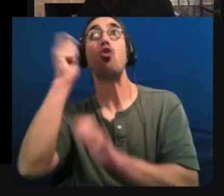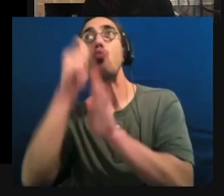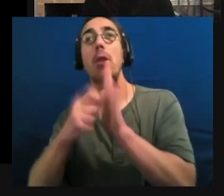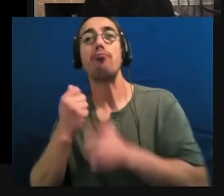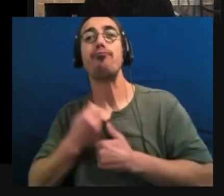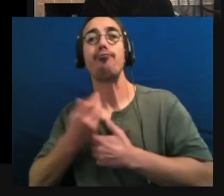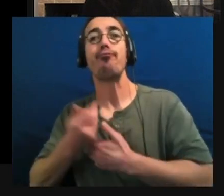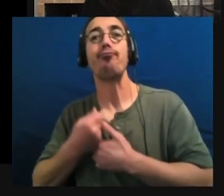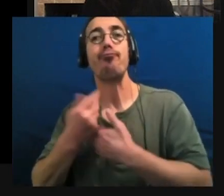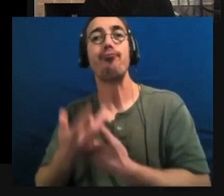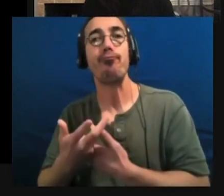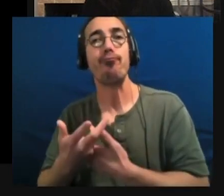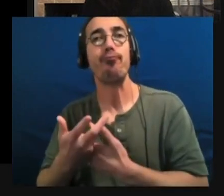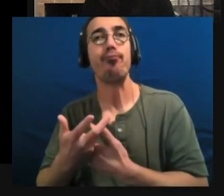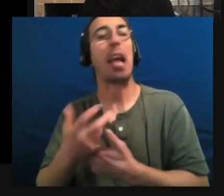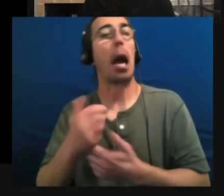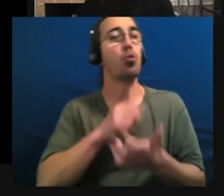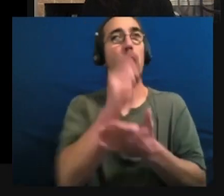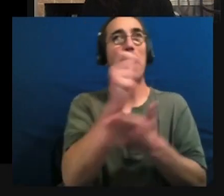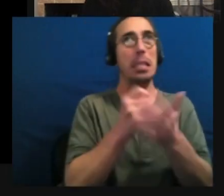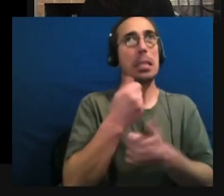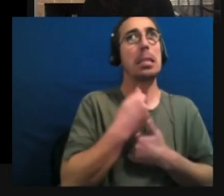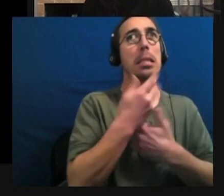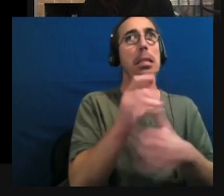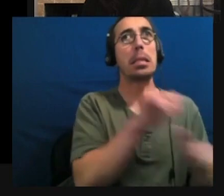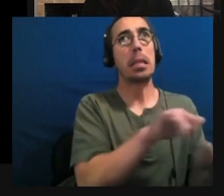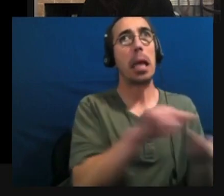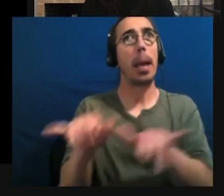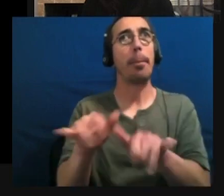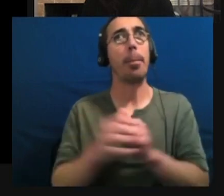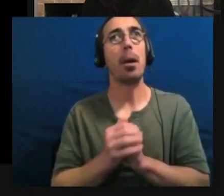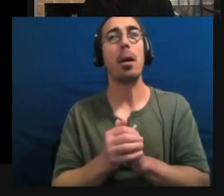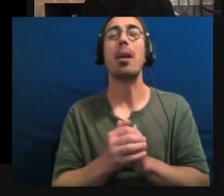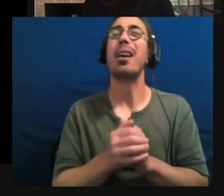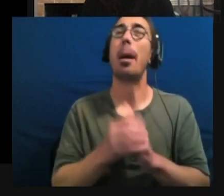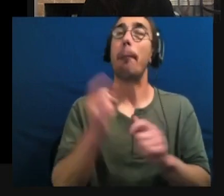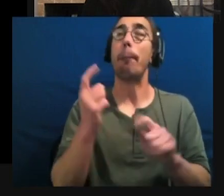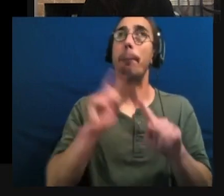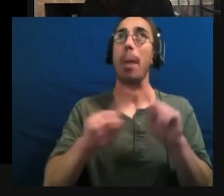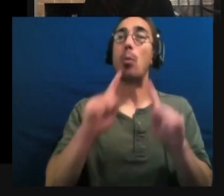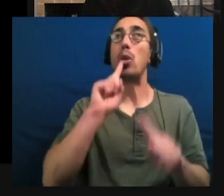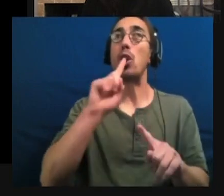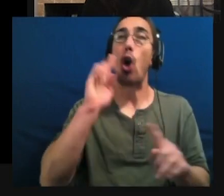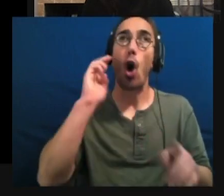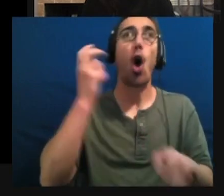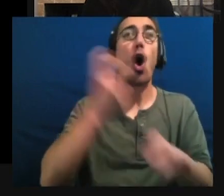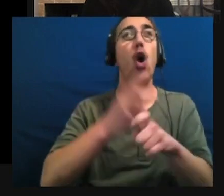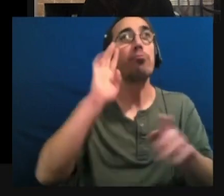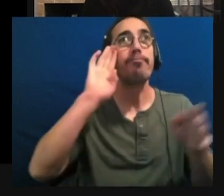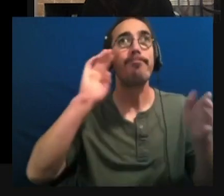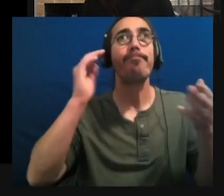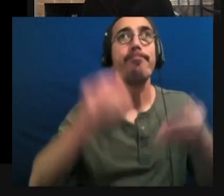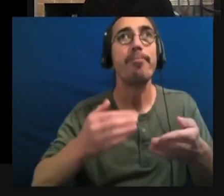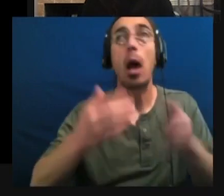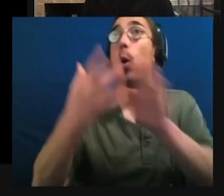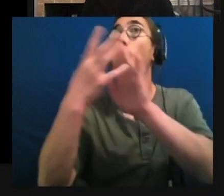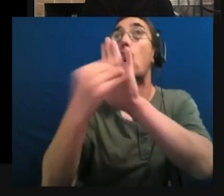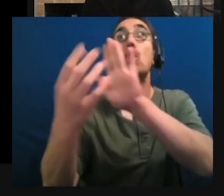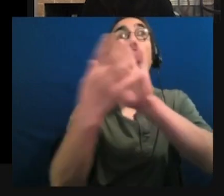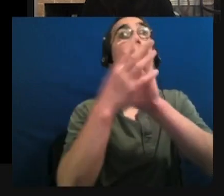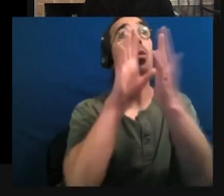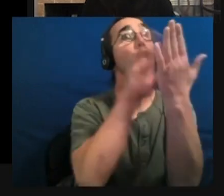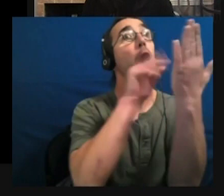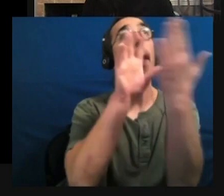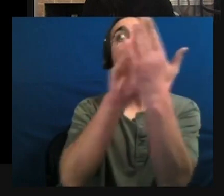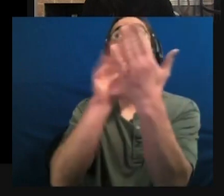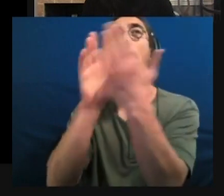float outside of my body, making it much harder to concentrate. I would copy things other people did, not inherently bad,